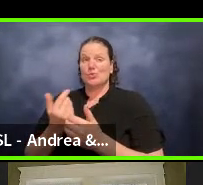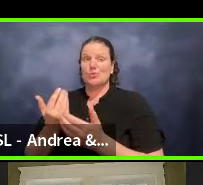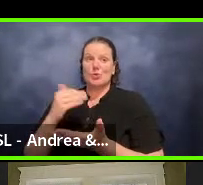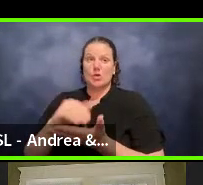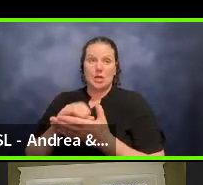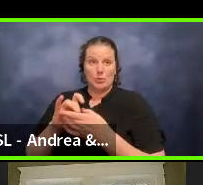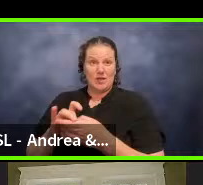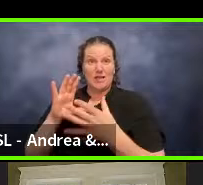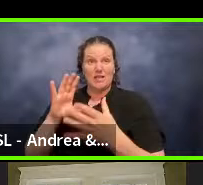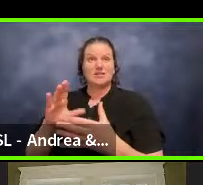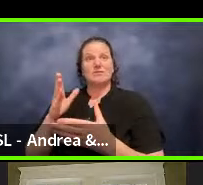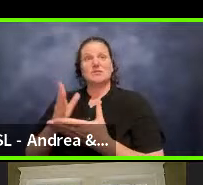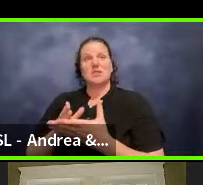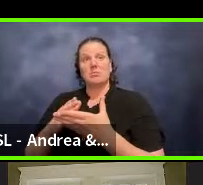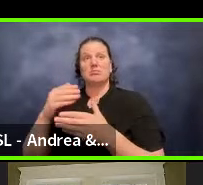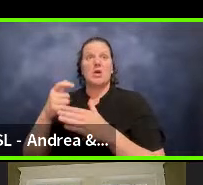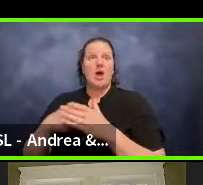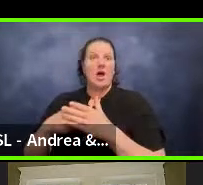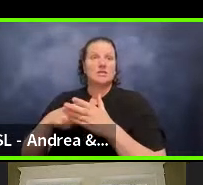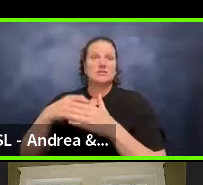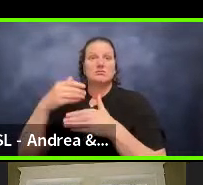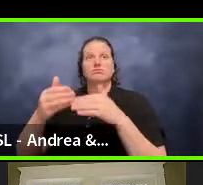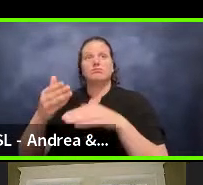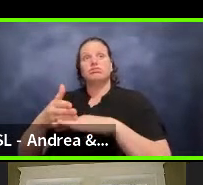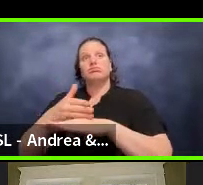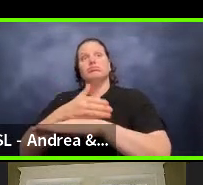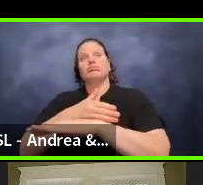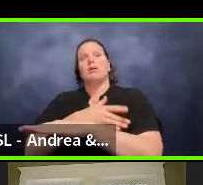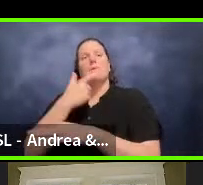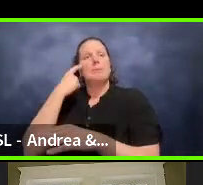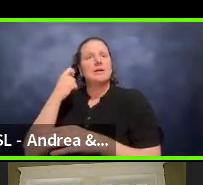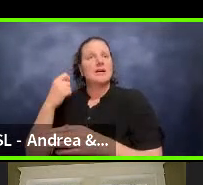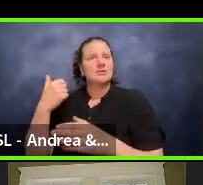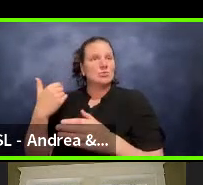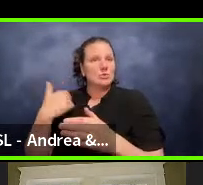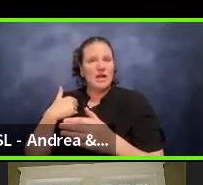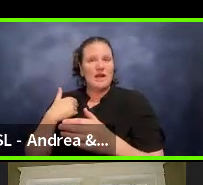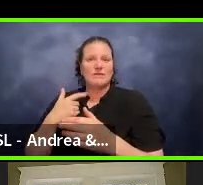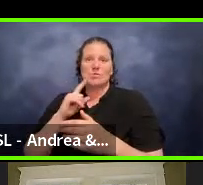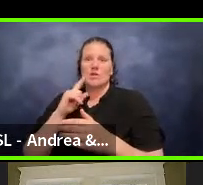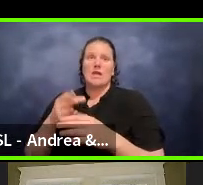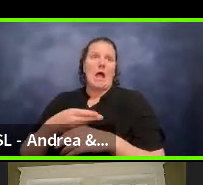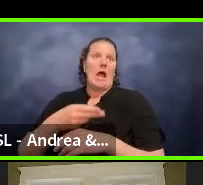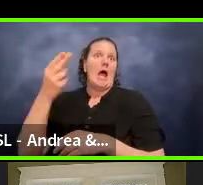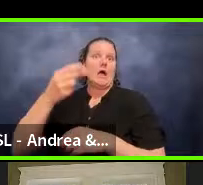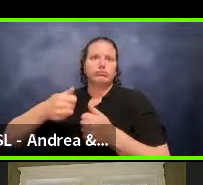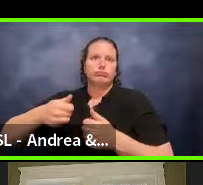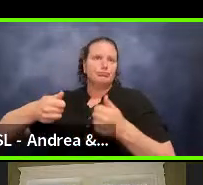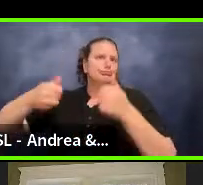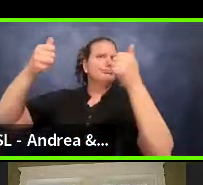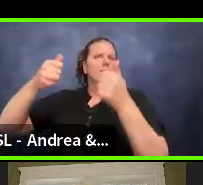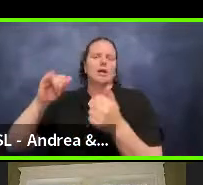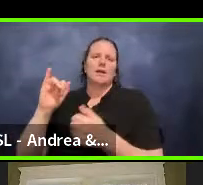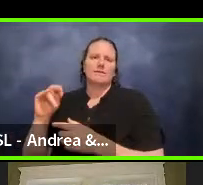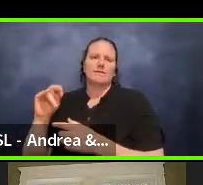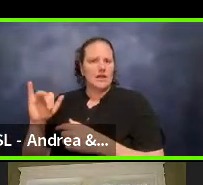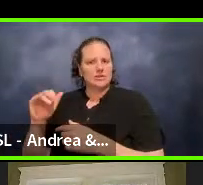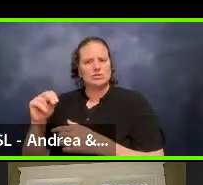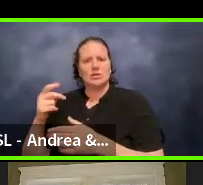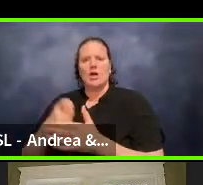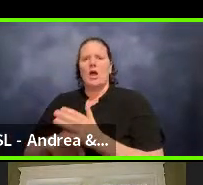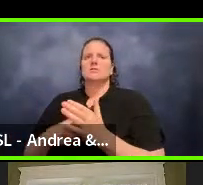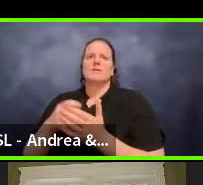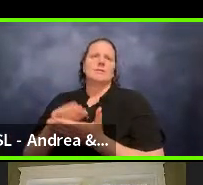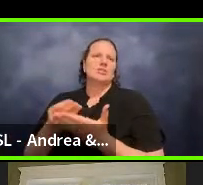of some cost escalations because we've had just in really high inflation and costs of materials and everything. And so